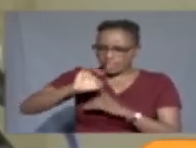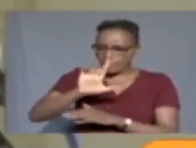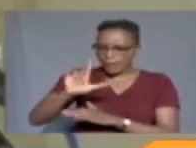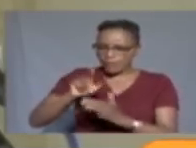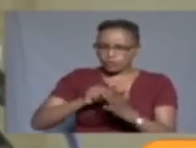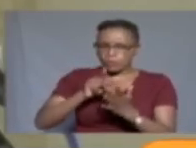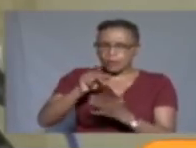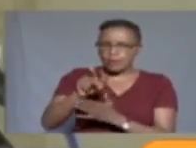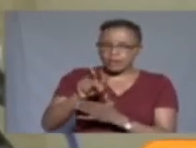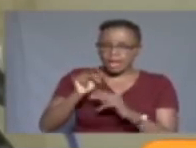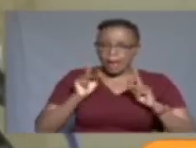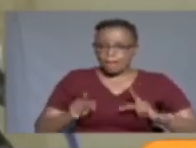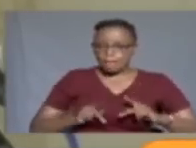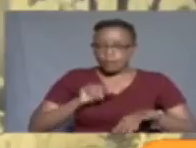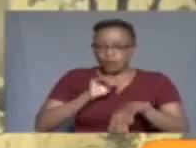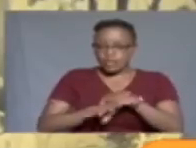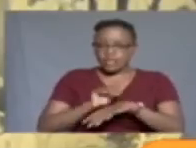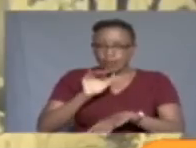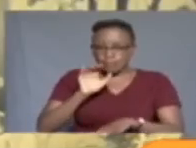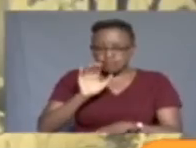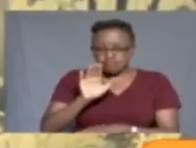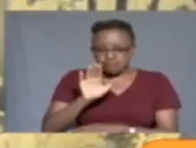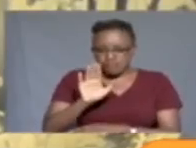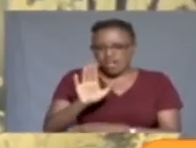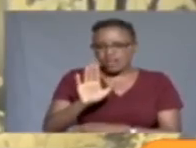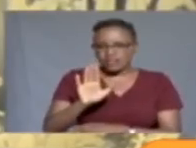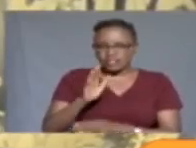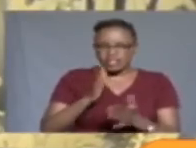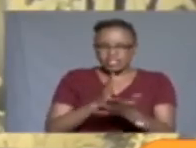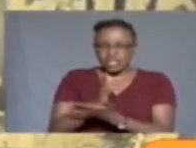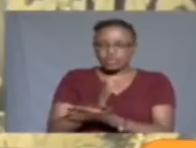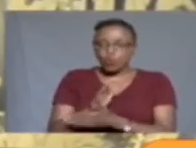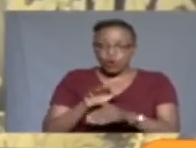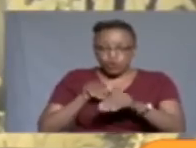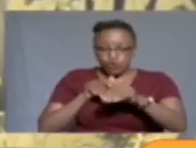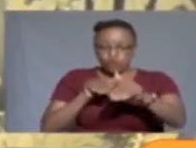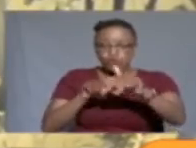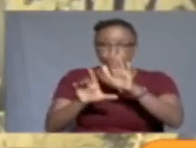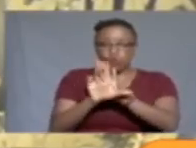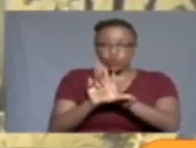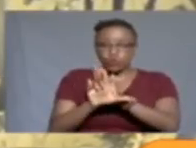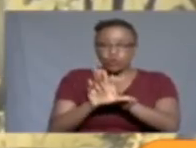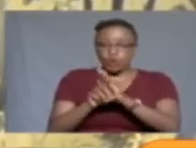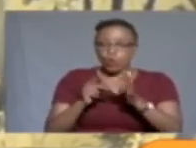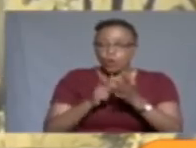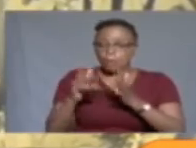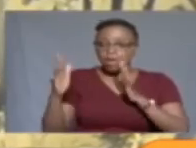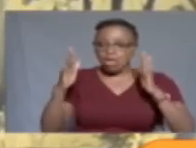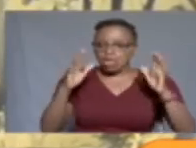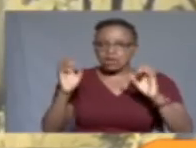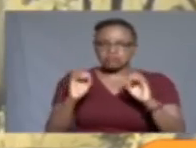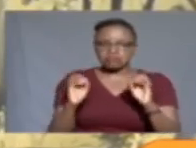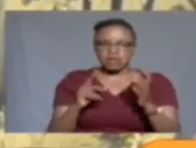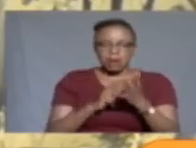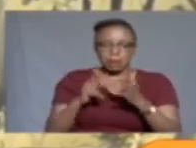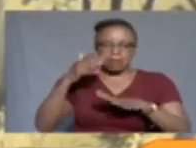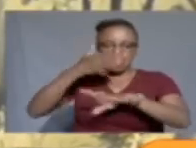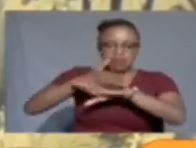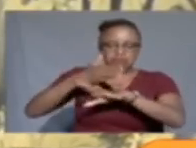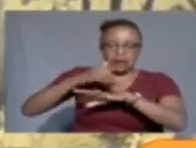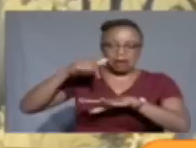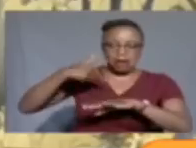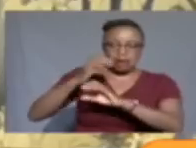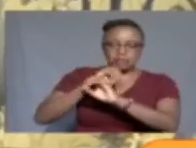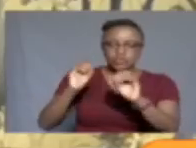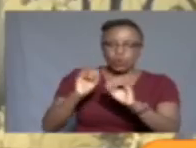zilipwe, watu wapate haki yao. We are strictly following the law. We'll never pay air. We'll never pay fake claims. We'll